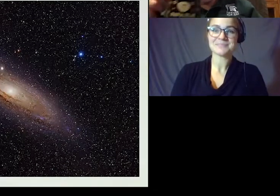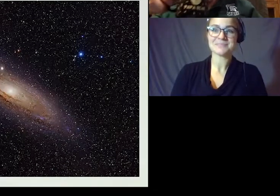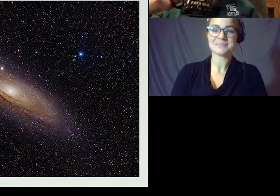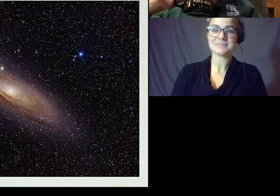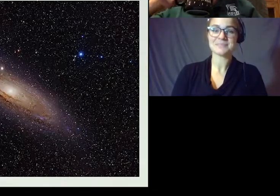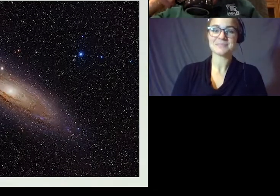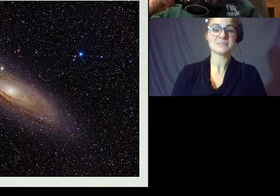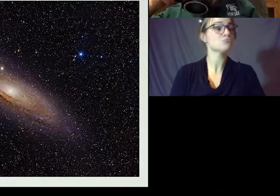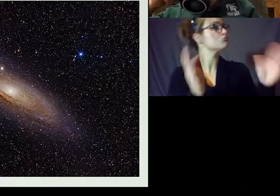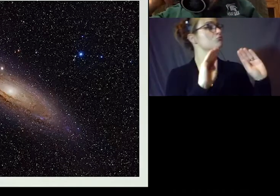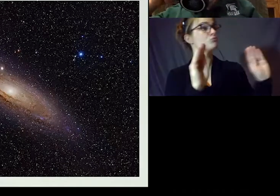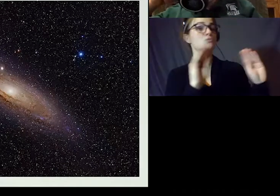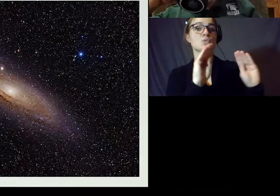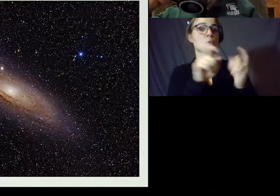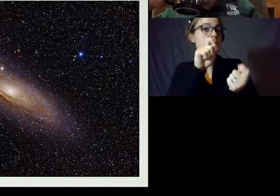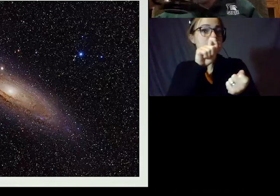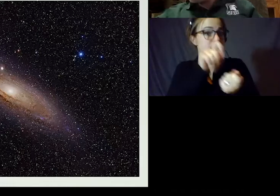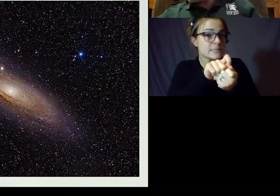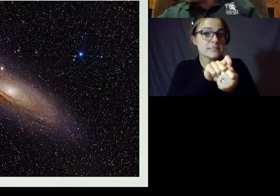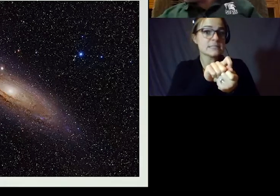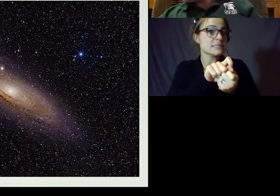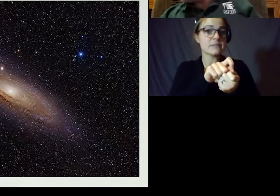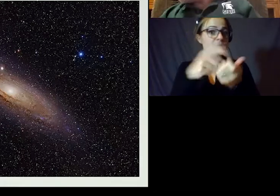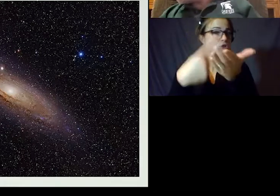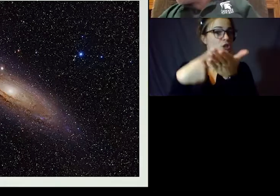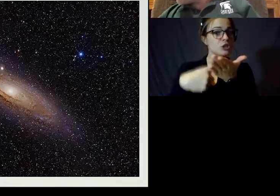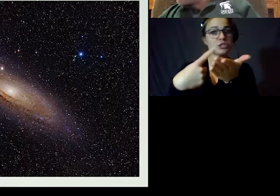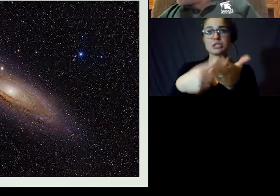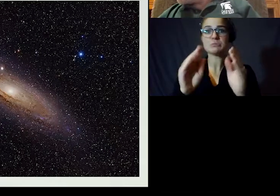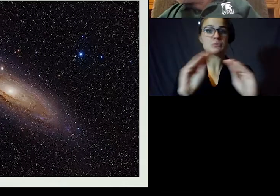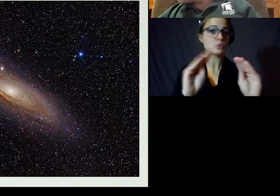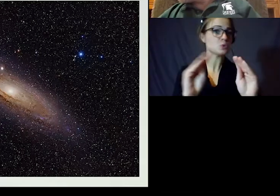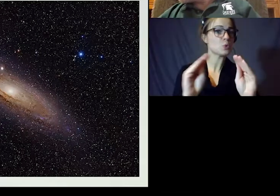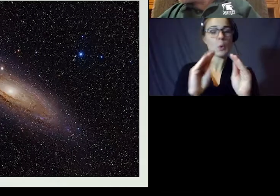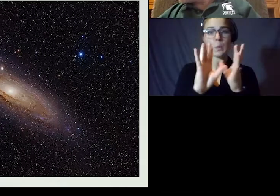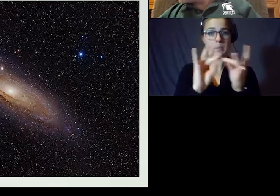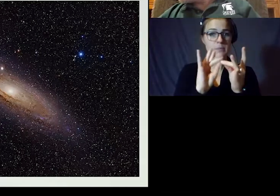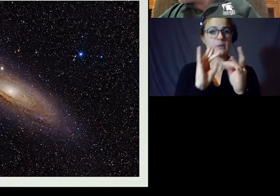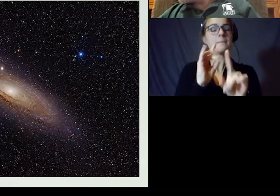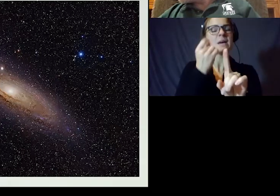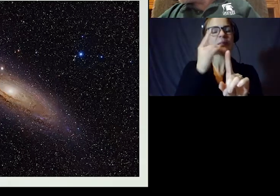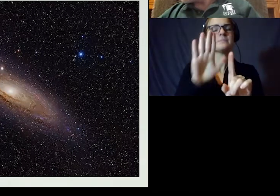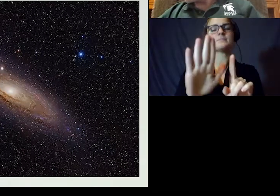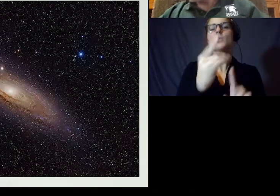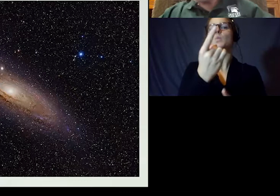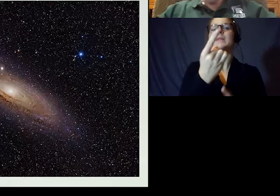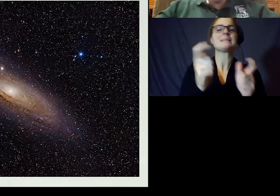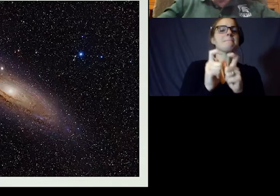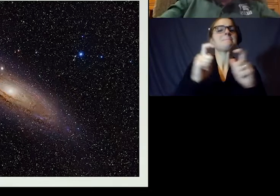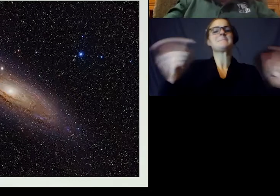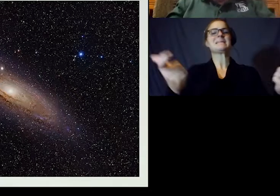We don't have any specifically on the talk itself yet, but there's one. What are some of the largest known